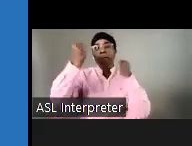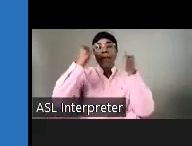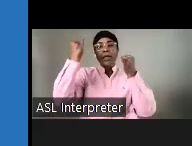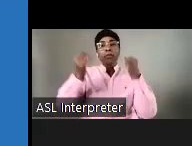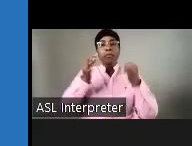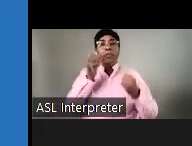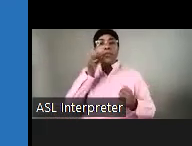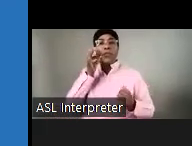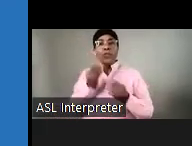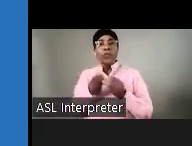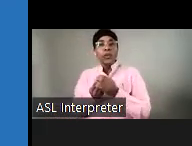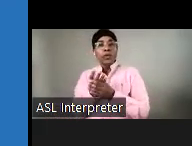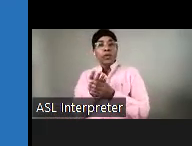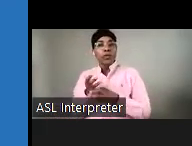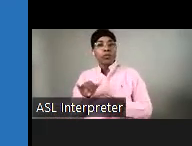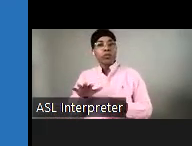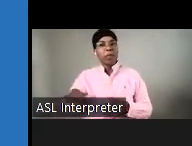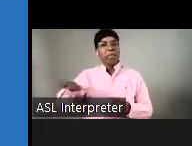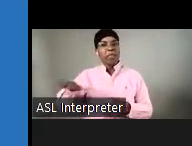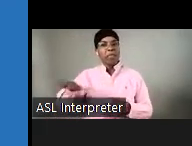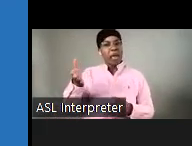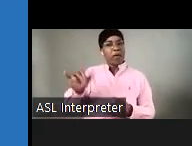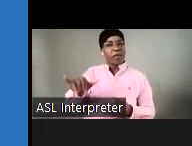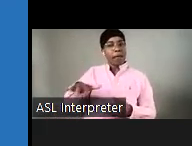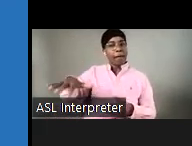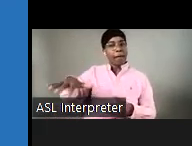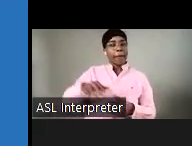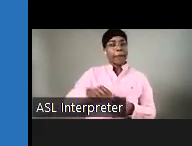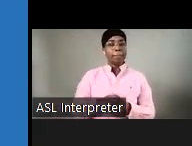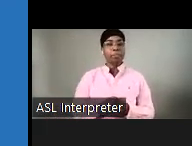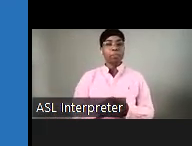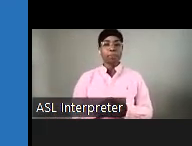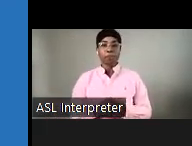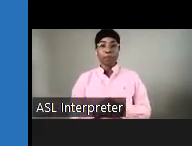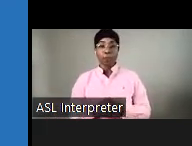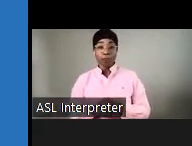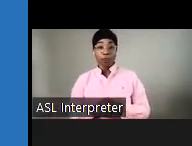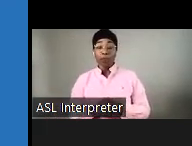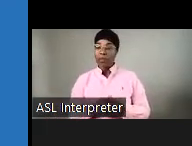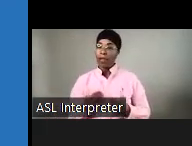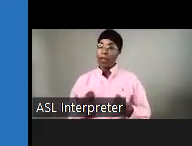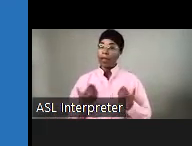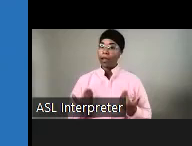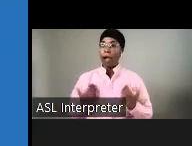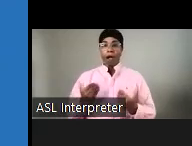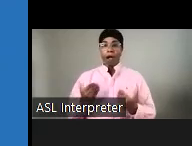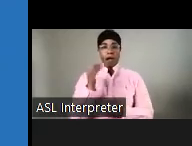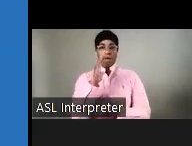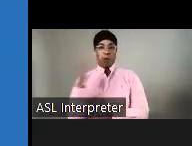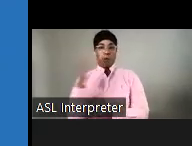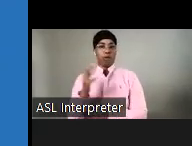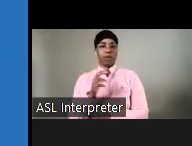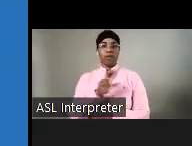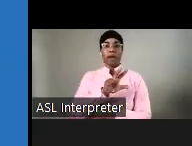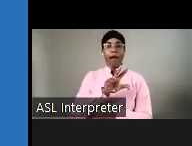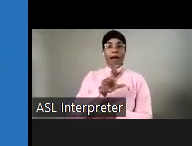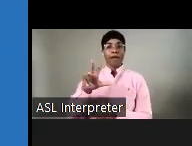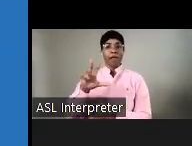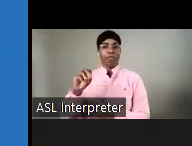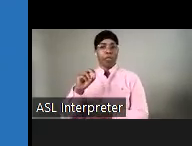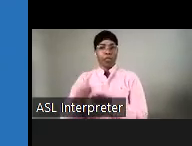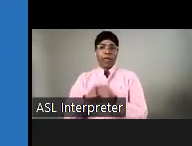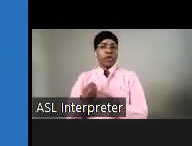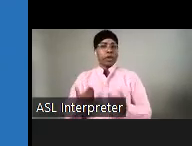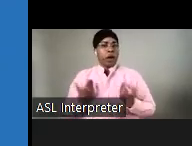Now, where we're at with everything right now with this young forest, 5 to 30 years, moving into 30 to 40, inside the 70 years, now